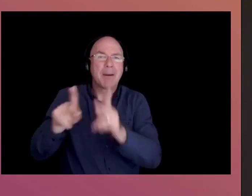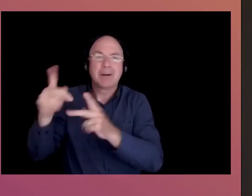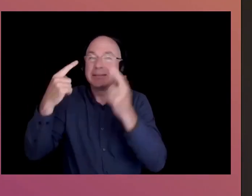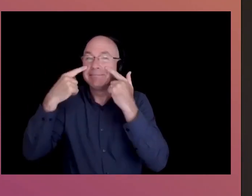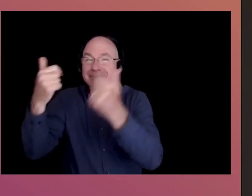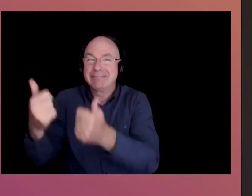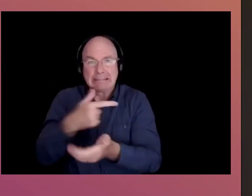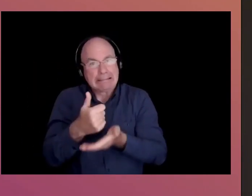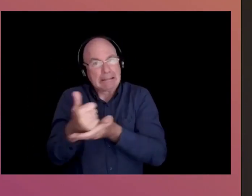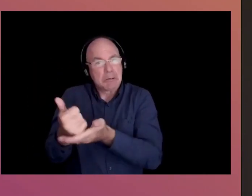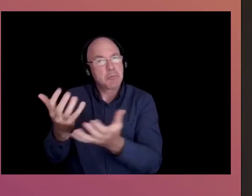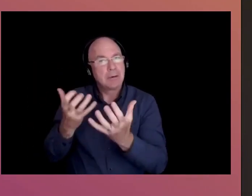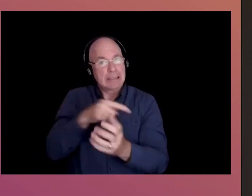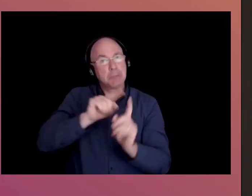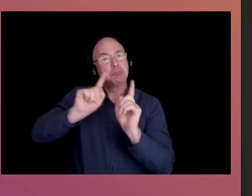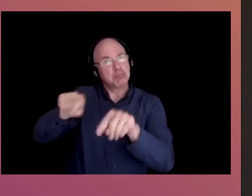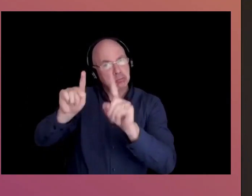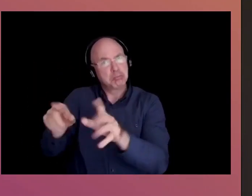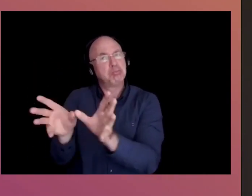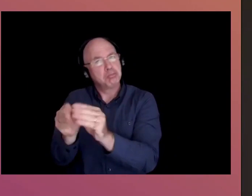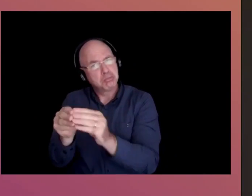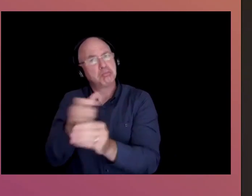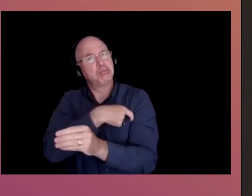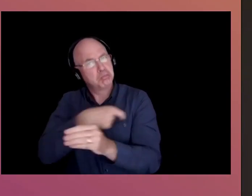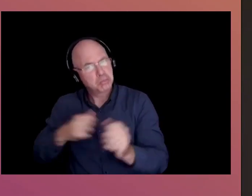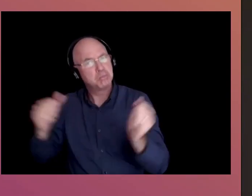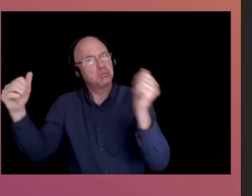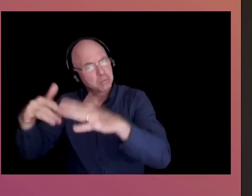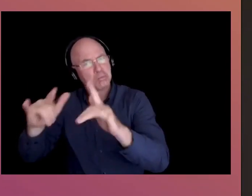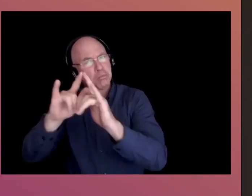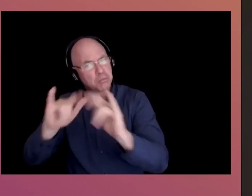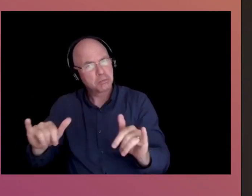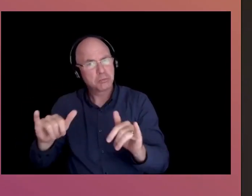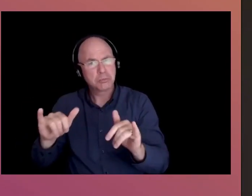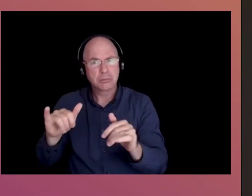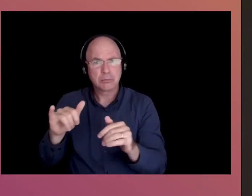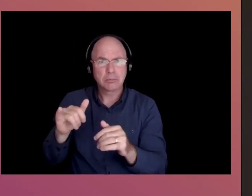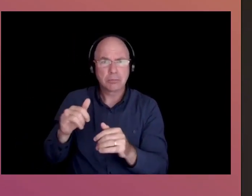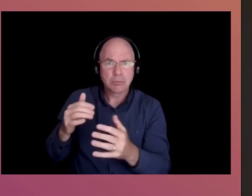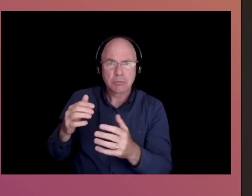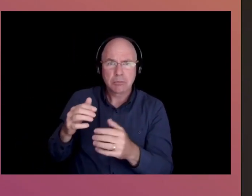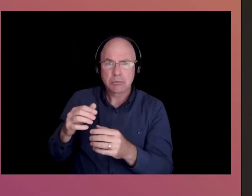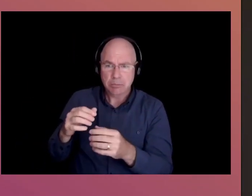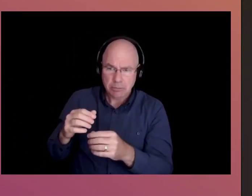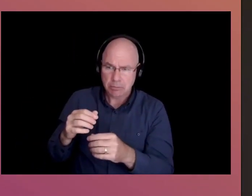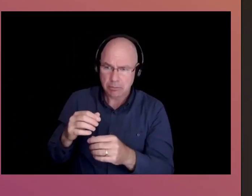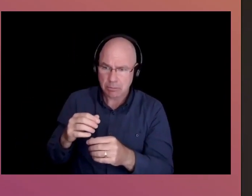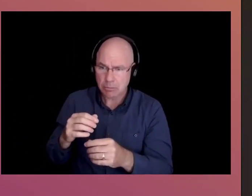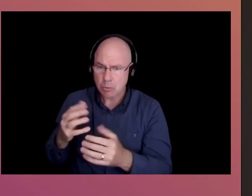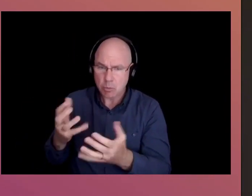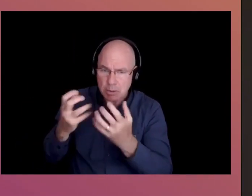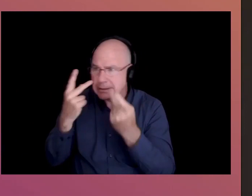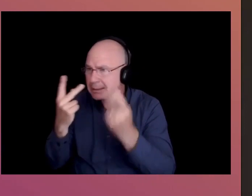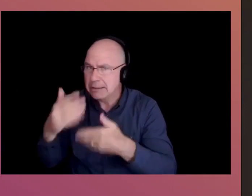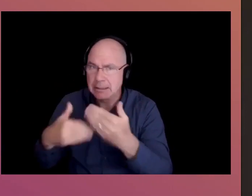He attended many conferences to gather near their needs to proceed. Unfortunately, many of